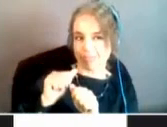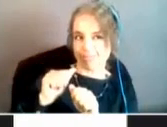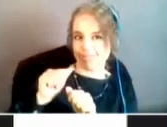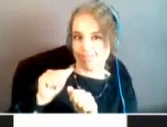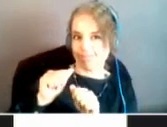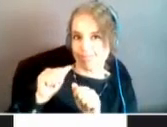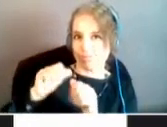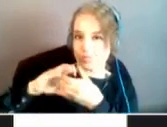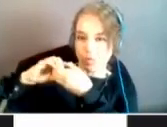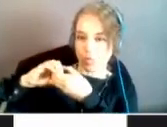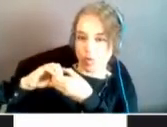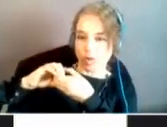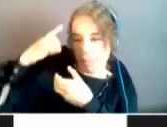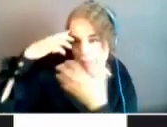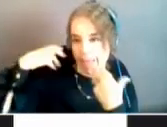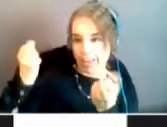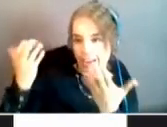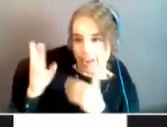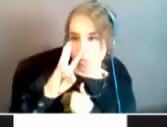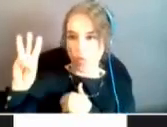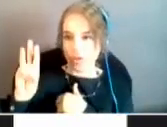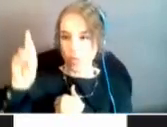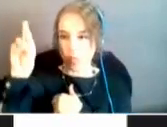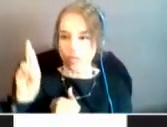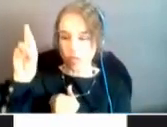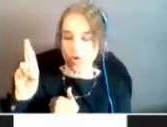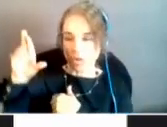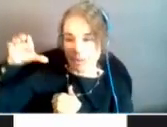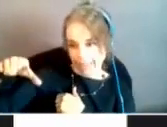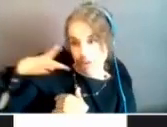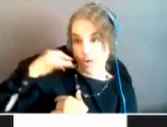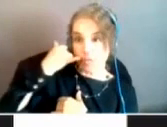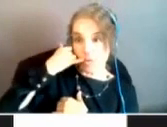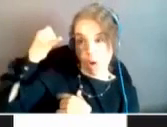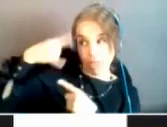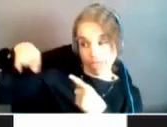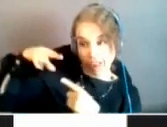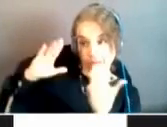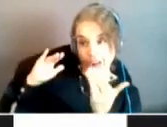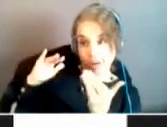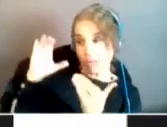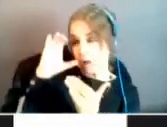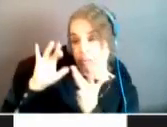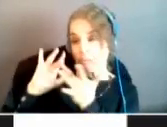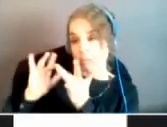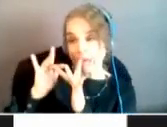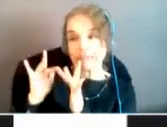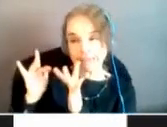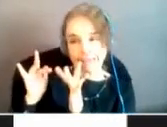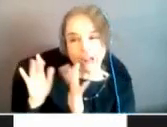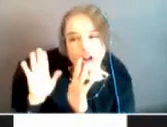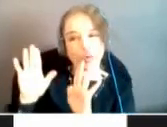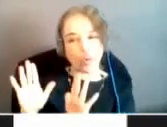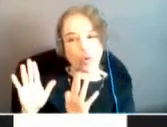They have a location here in our Western Riverside. So if you would like to call them or check out their website, that is